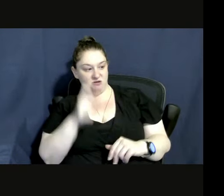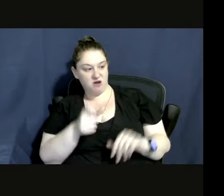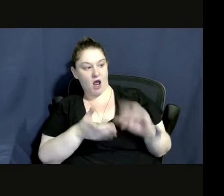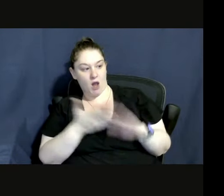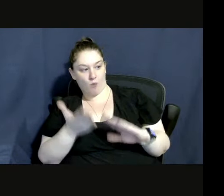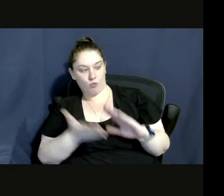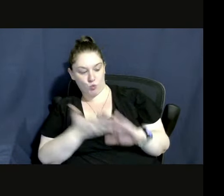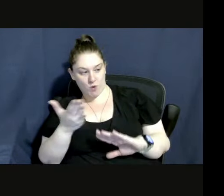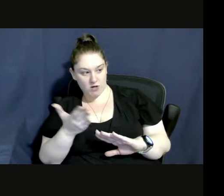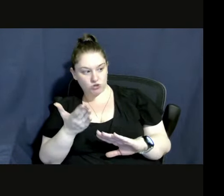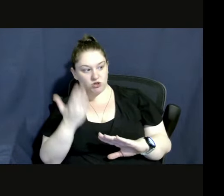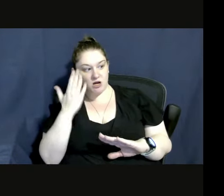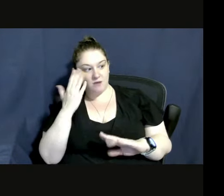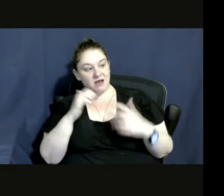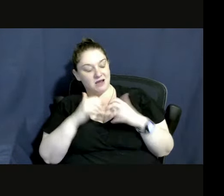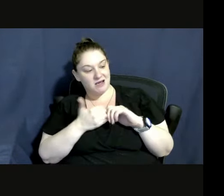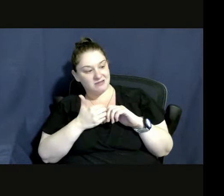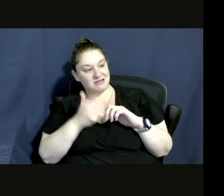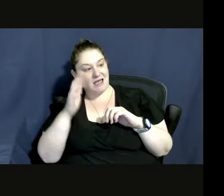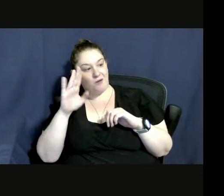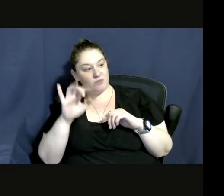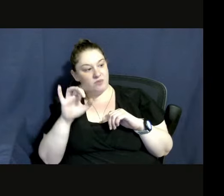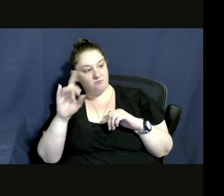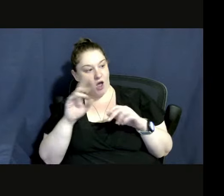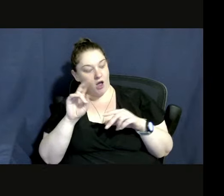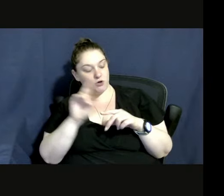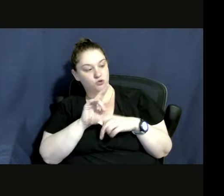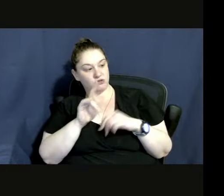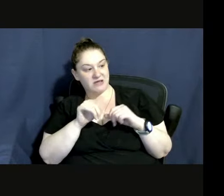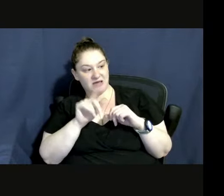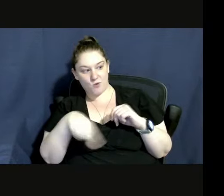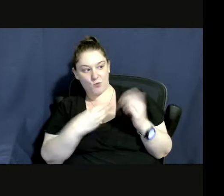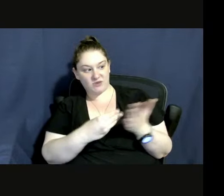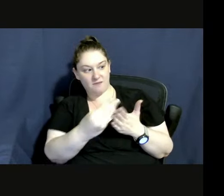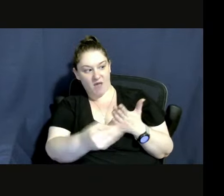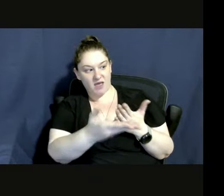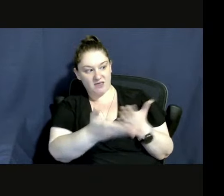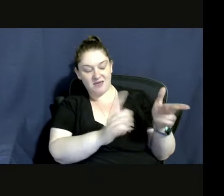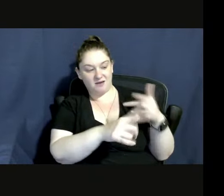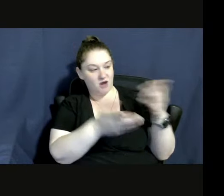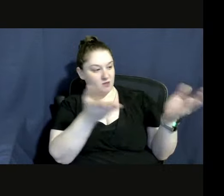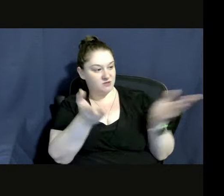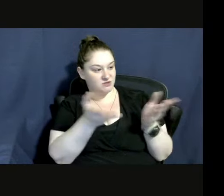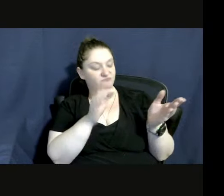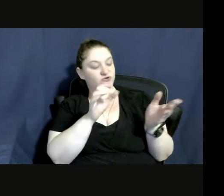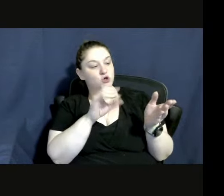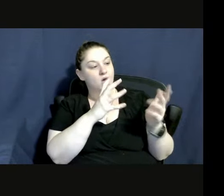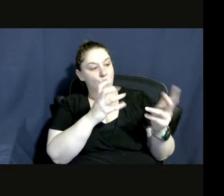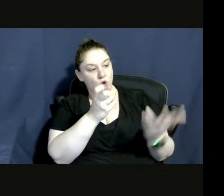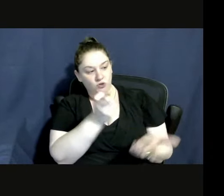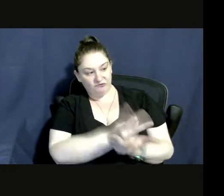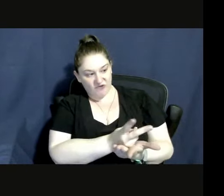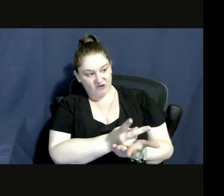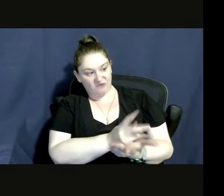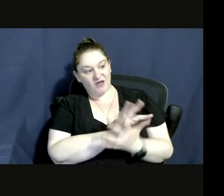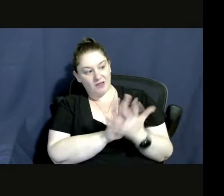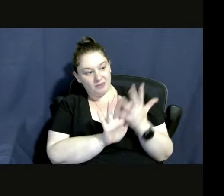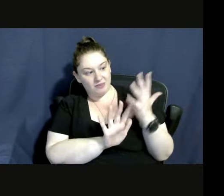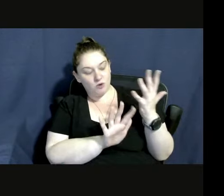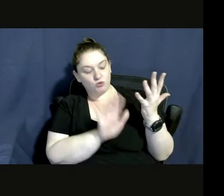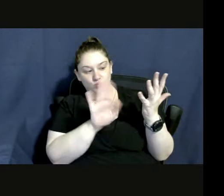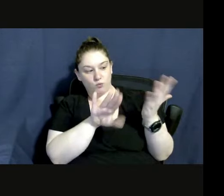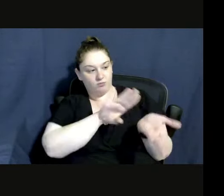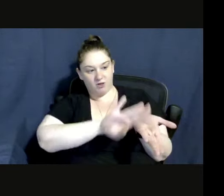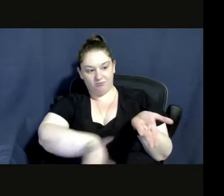operations. Because of the way those bonds work, they can only buy a thing, they can't buy the services. So I just want to verify that those are basically off the